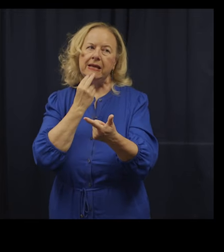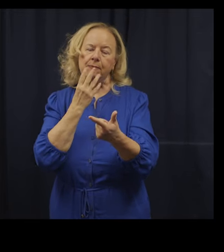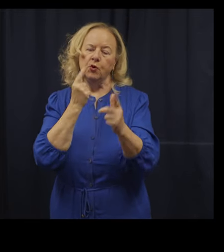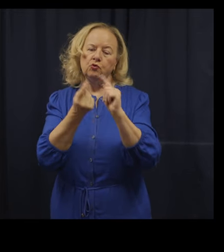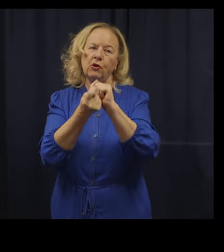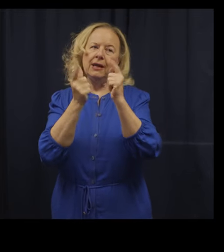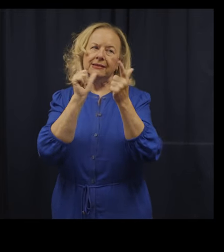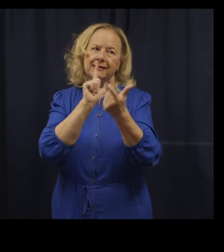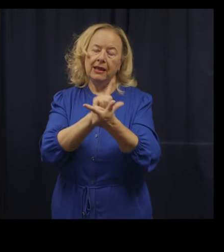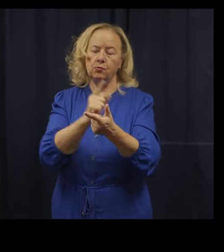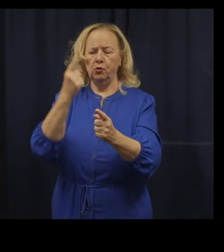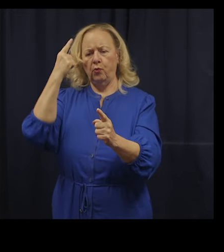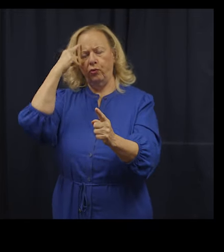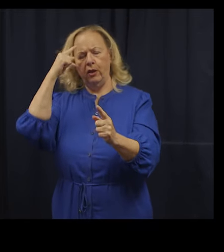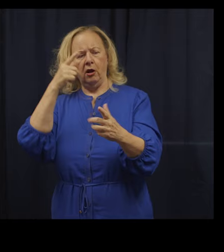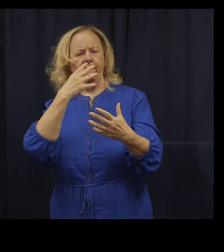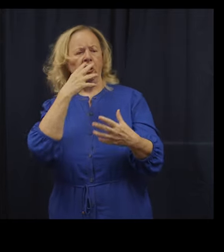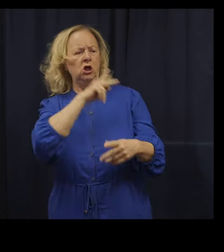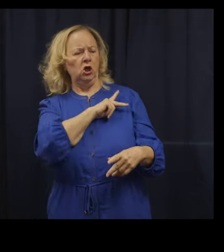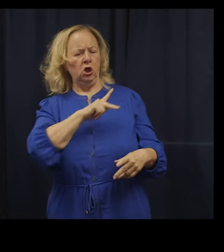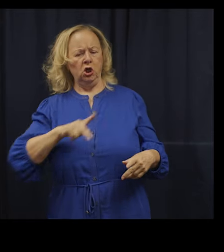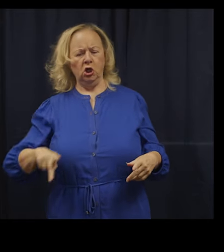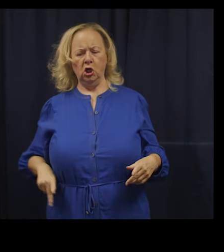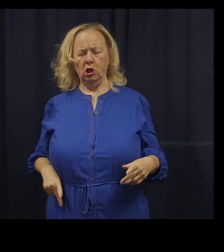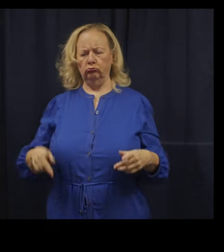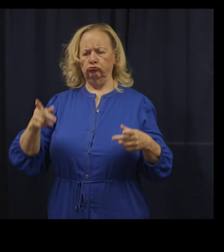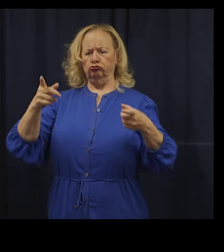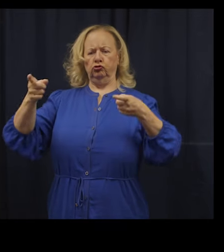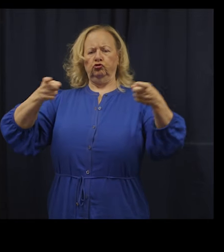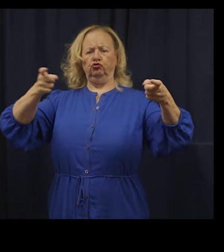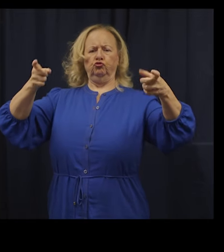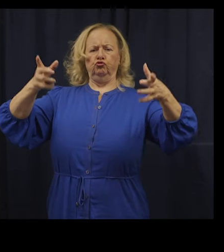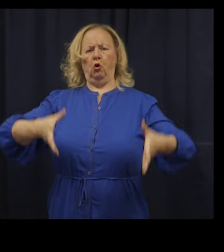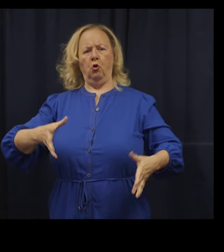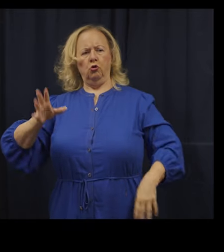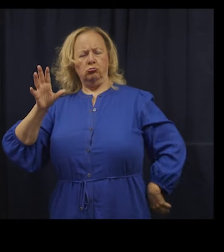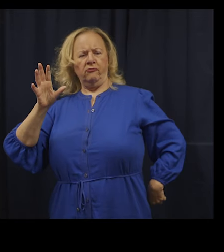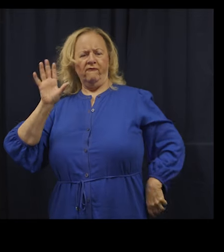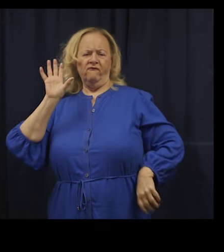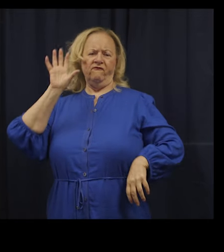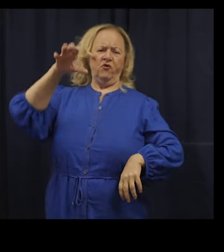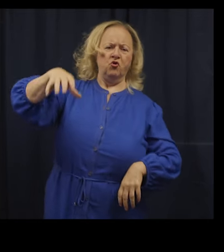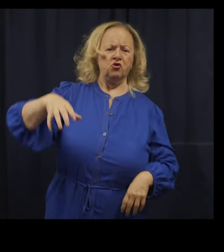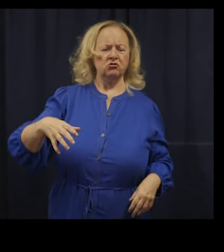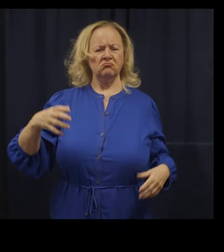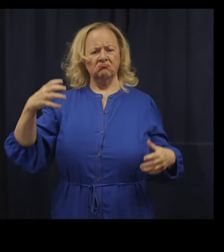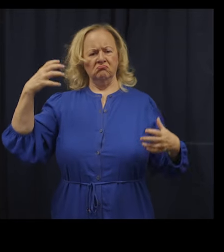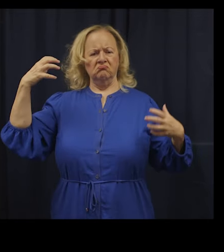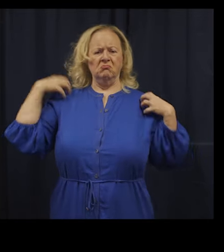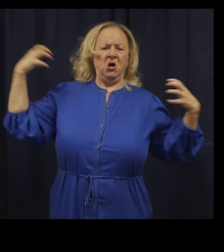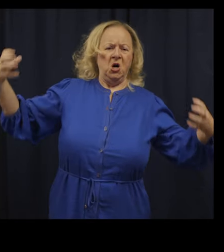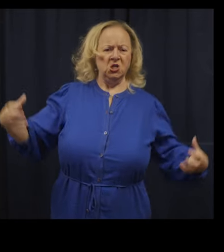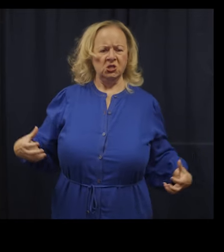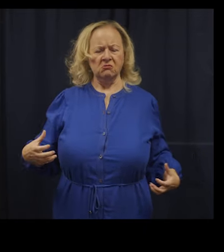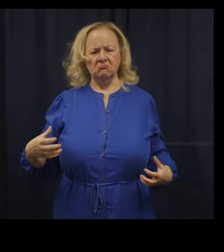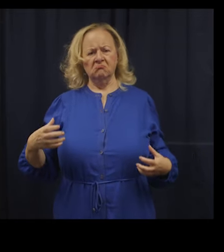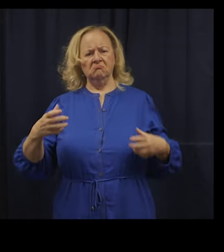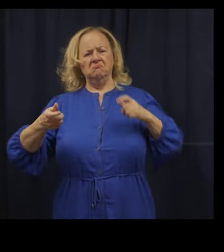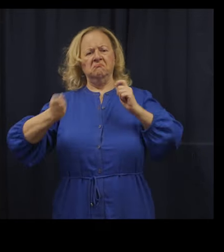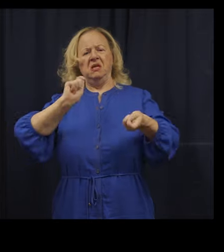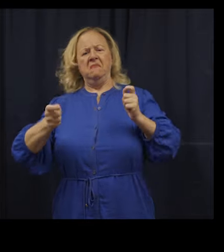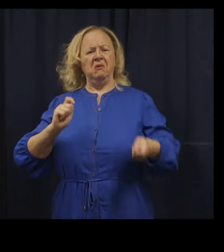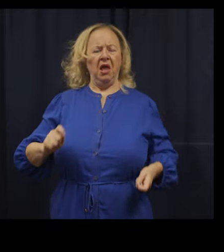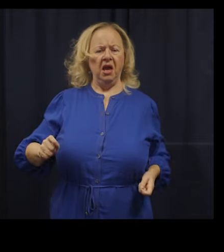people, when they think of a king, they think of a dictator. A tyrant. The king is out to manipulate